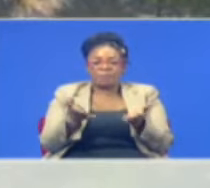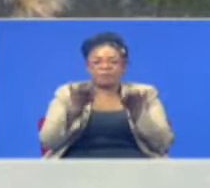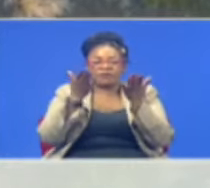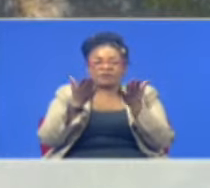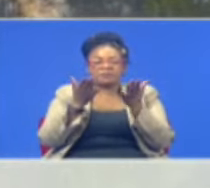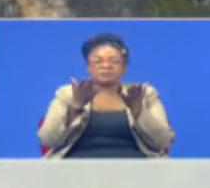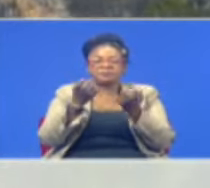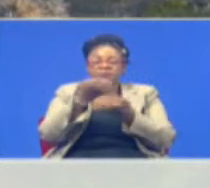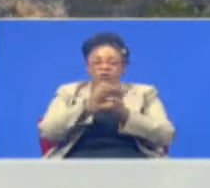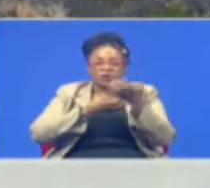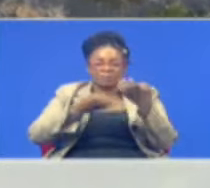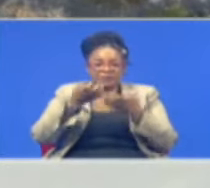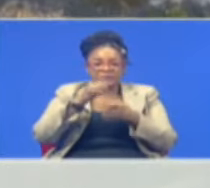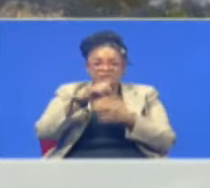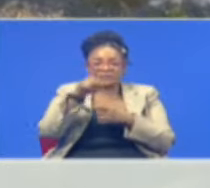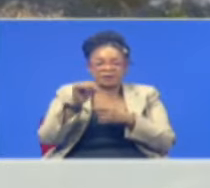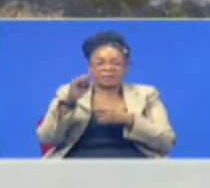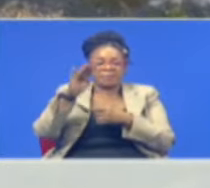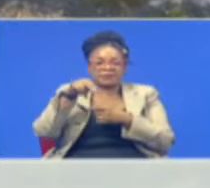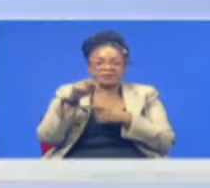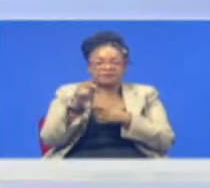Zainab Wandati, NTV.